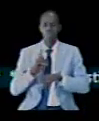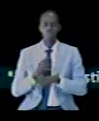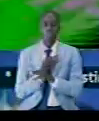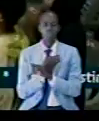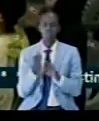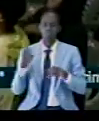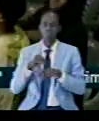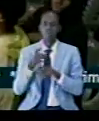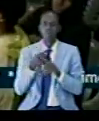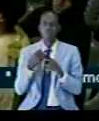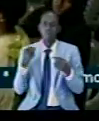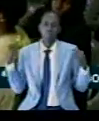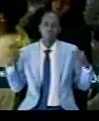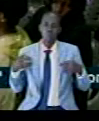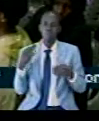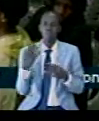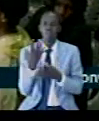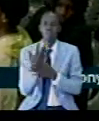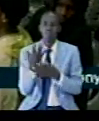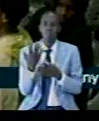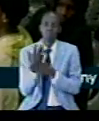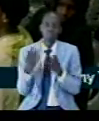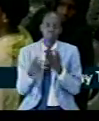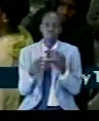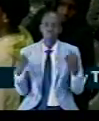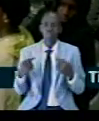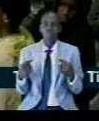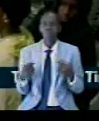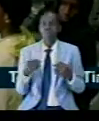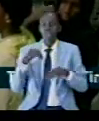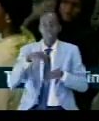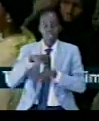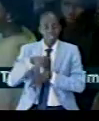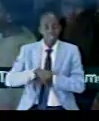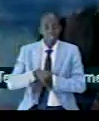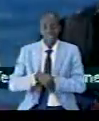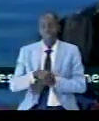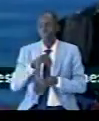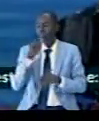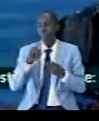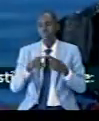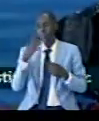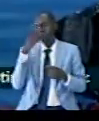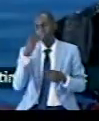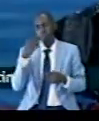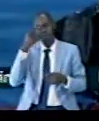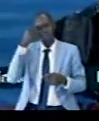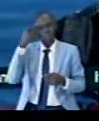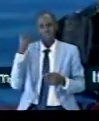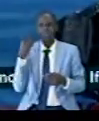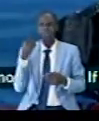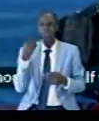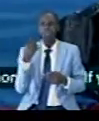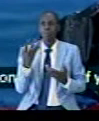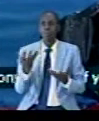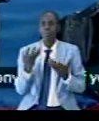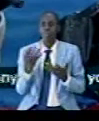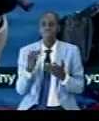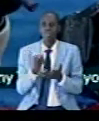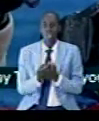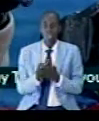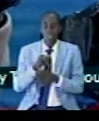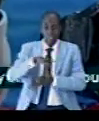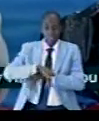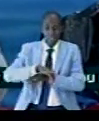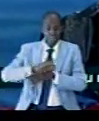me. I was unable to sleep. Once it's night, I'll be like, God, can you just change the time so that it become morning for me? I can't just bear the